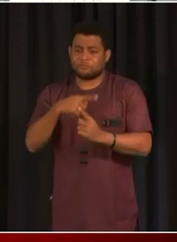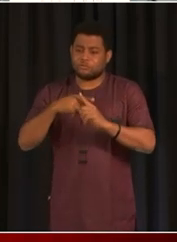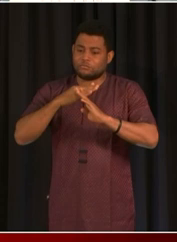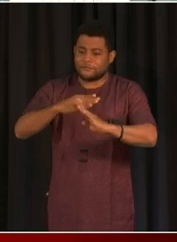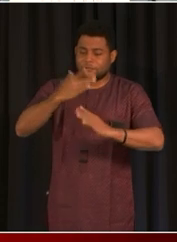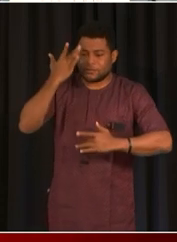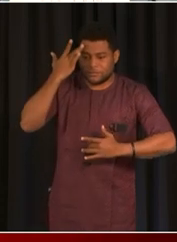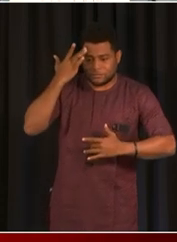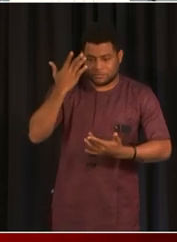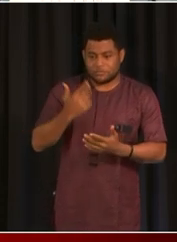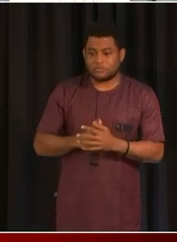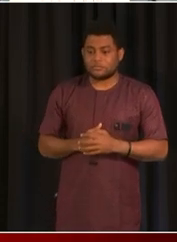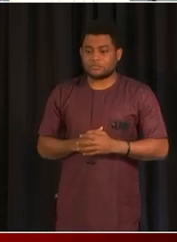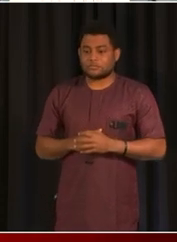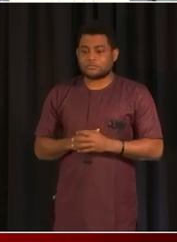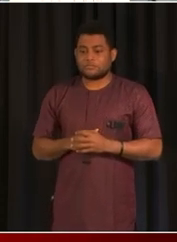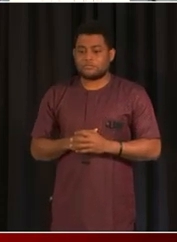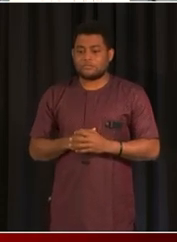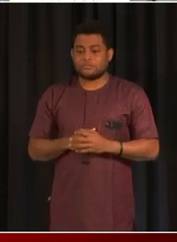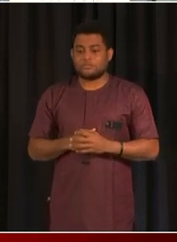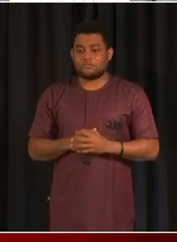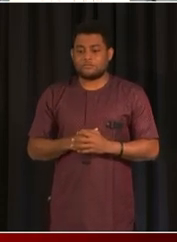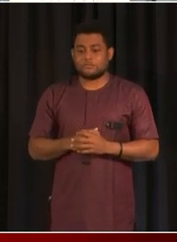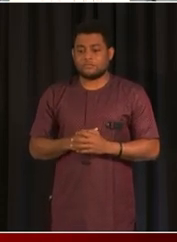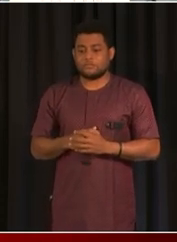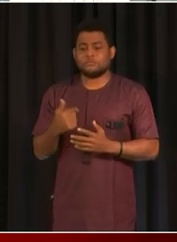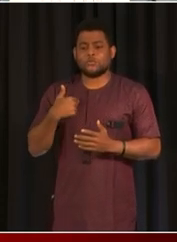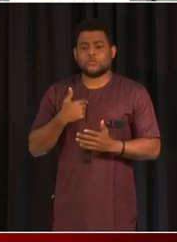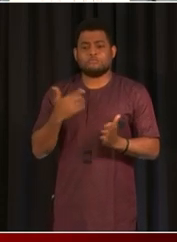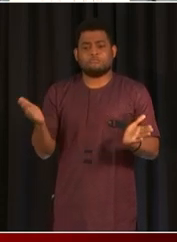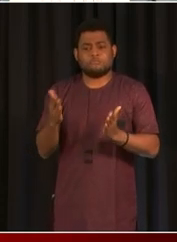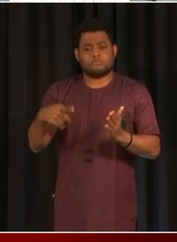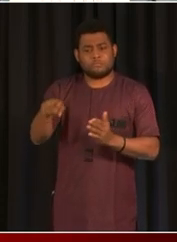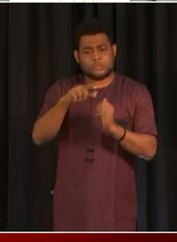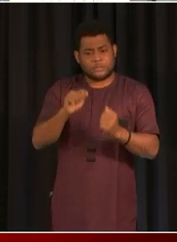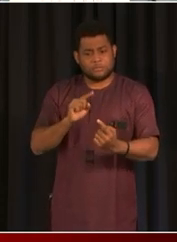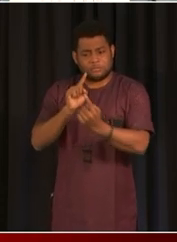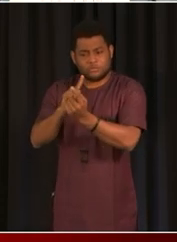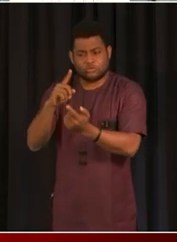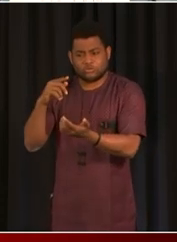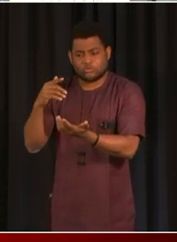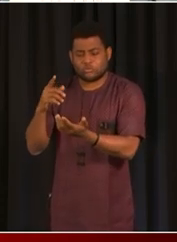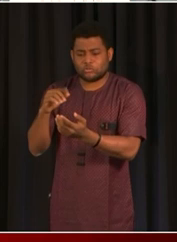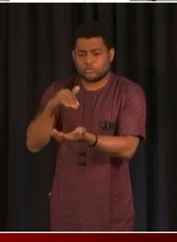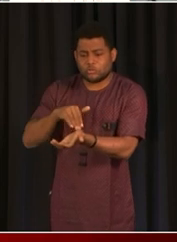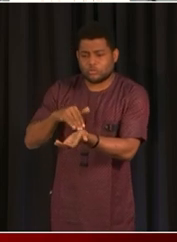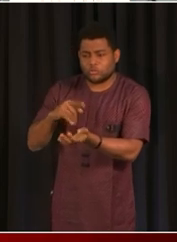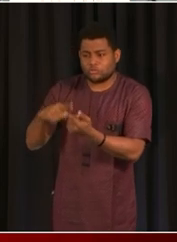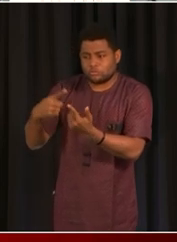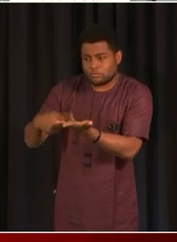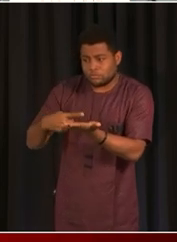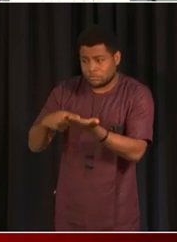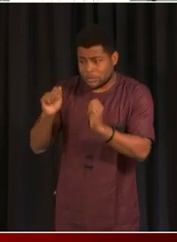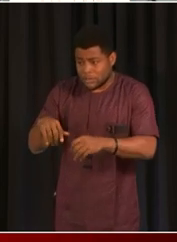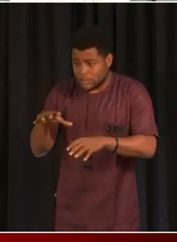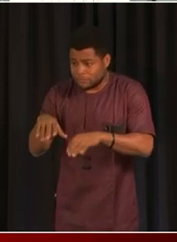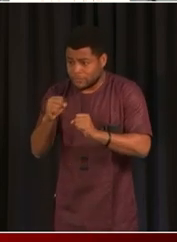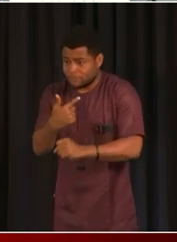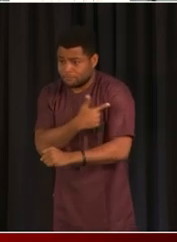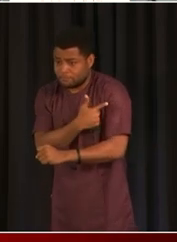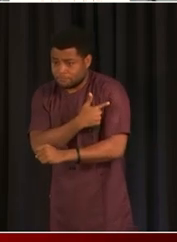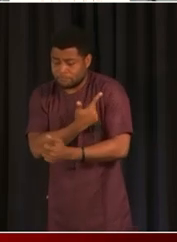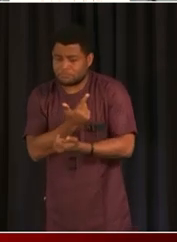we're encouraging them to speak with their healthcare provider to make the decision as to whether an additional dose is appropriate, and there are